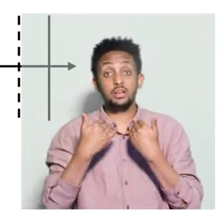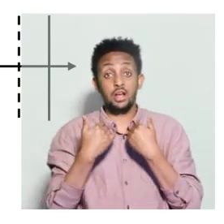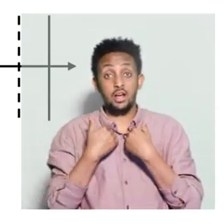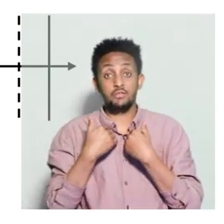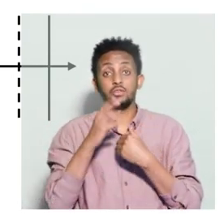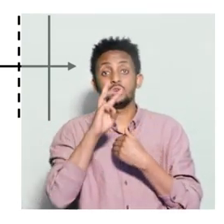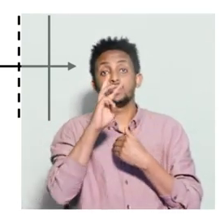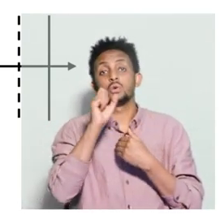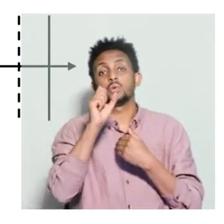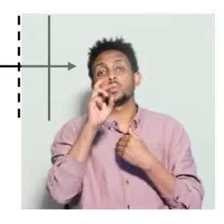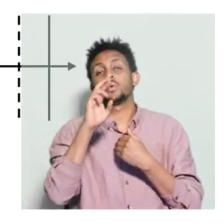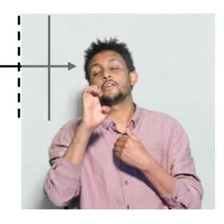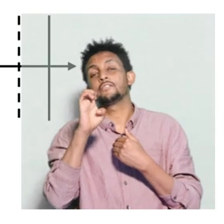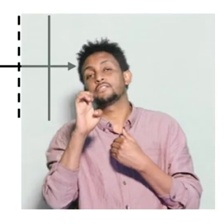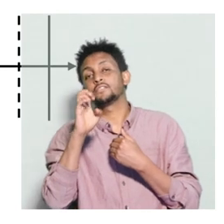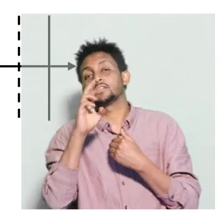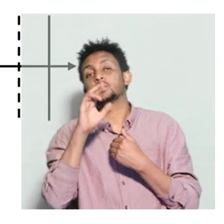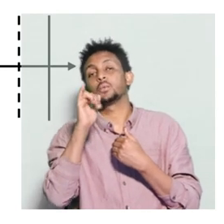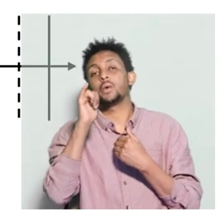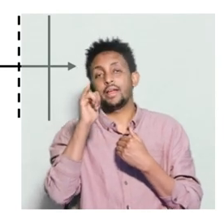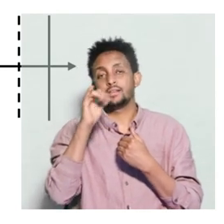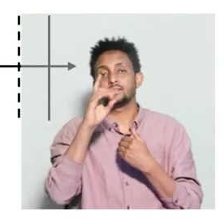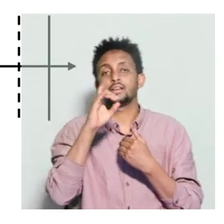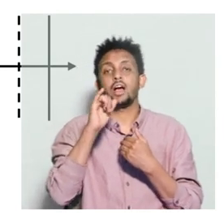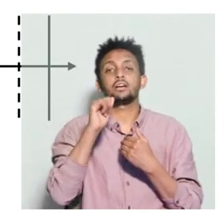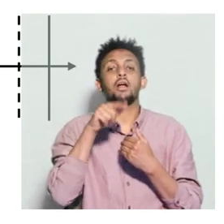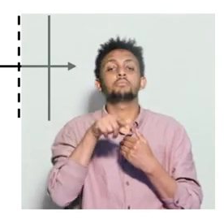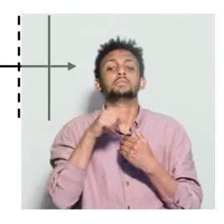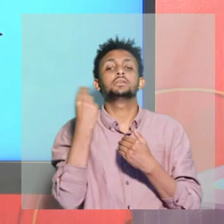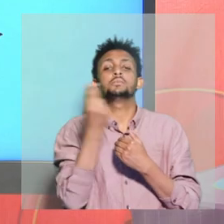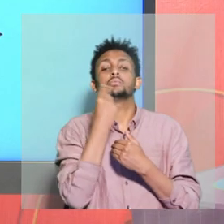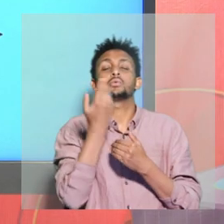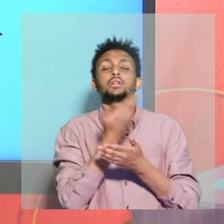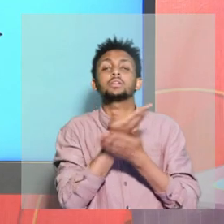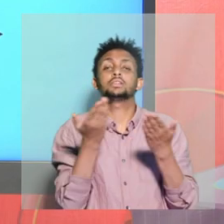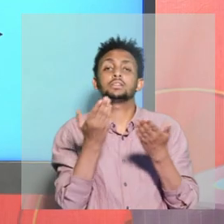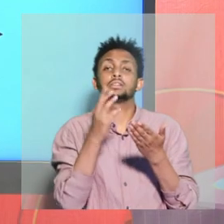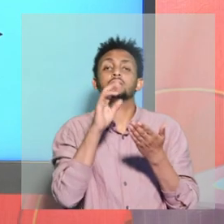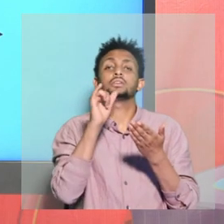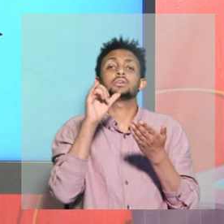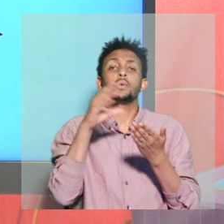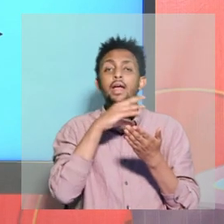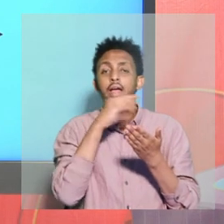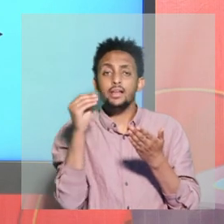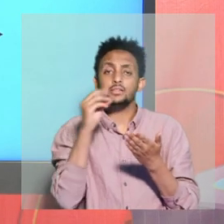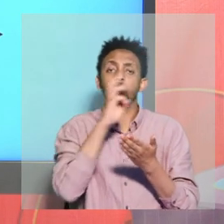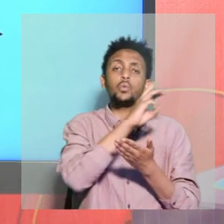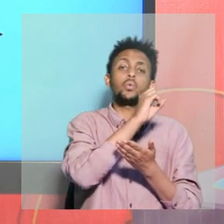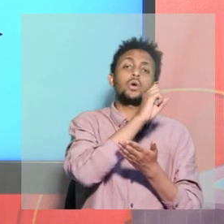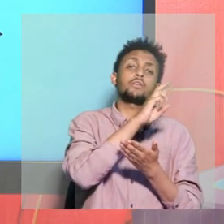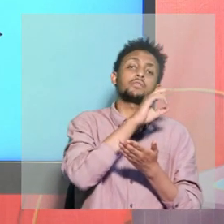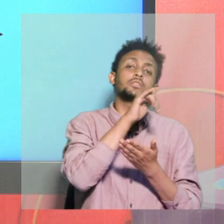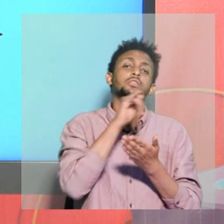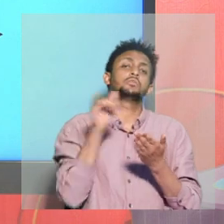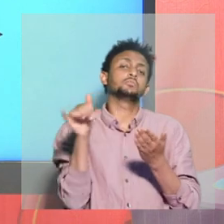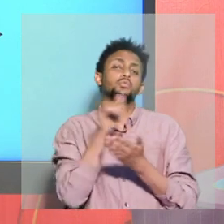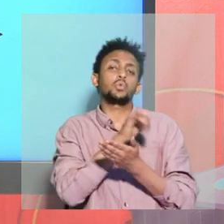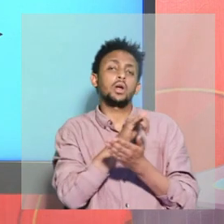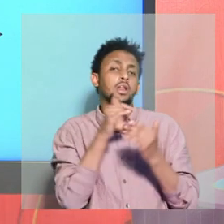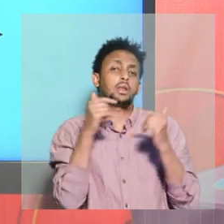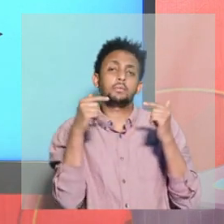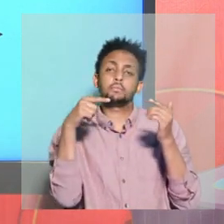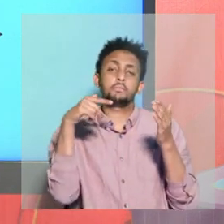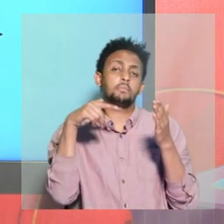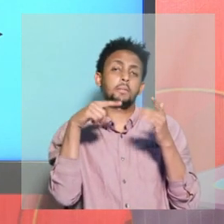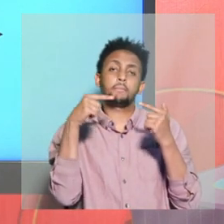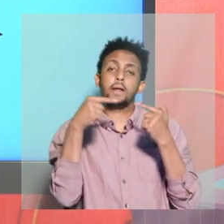a wave radiogram. And one thing, very important thing, is radiogram and wavefront has mutually perpendicular.